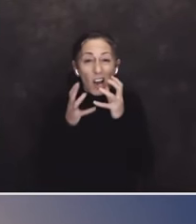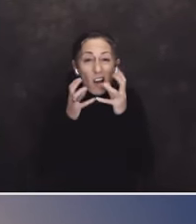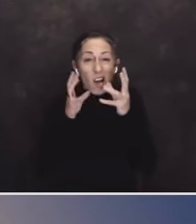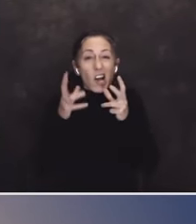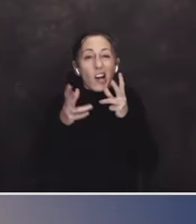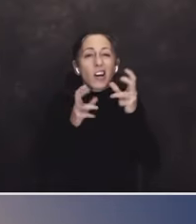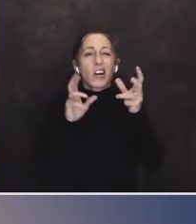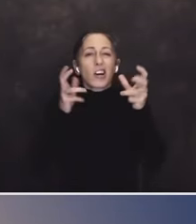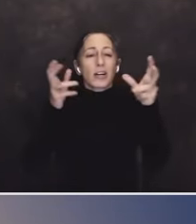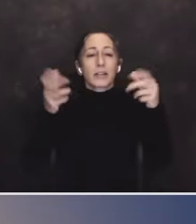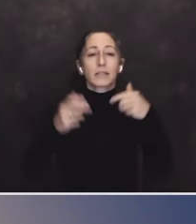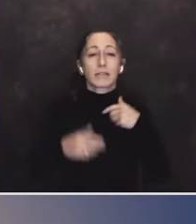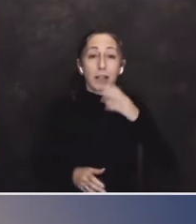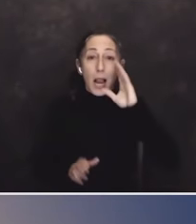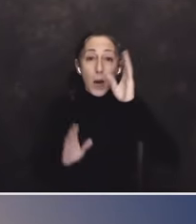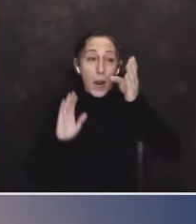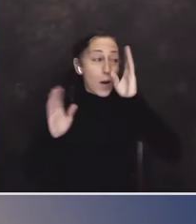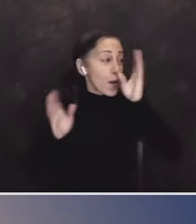Hello, hello, hello.